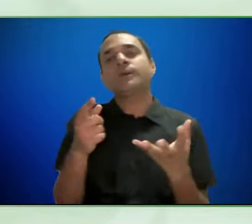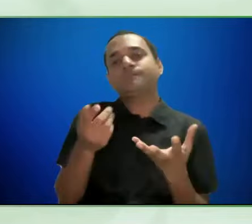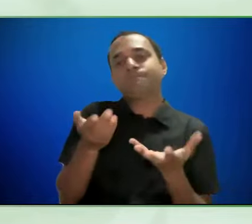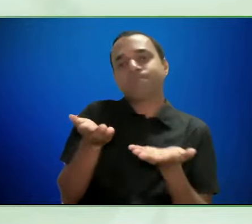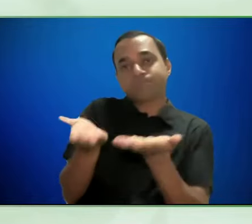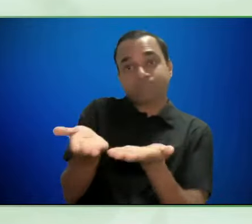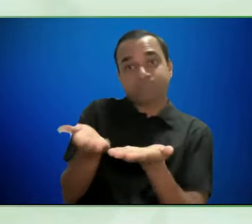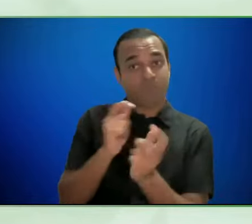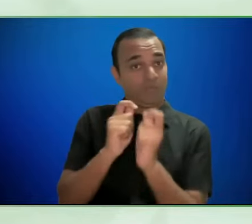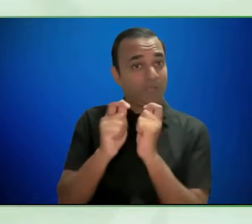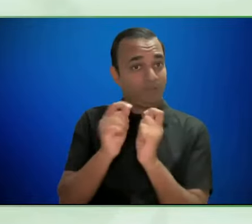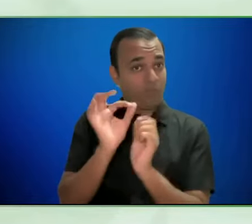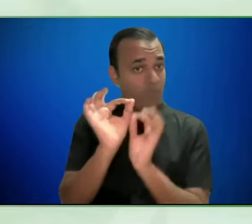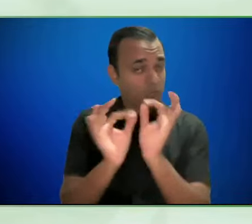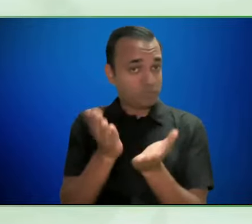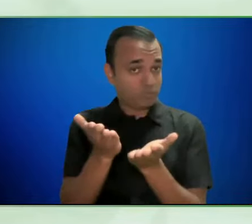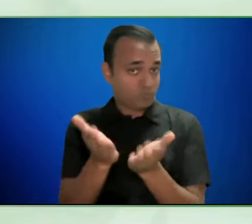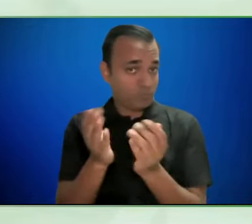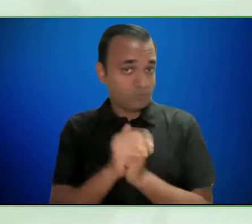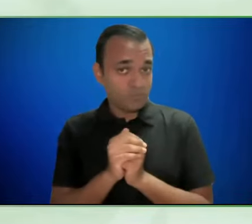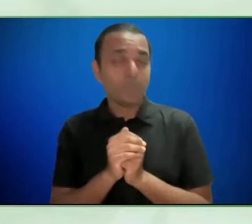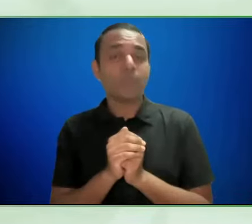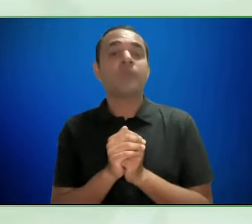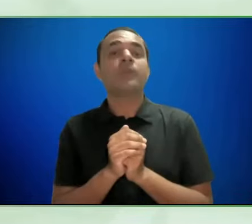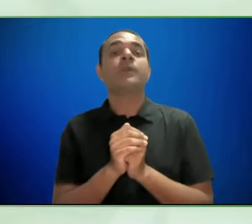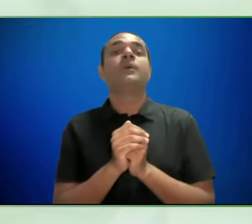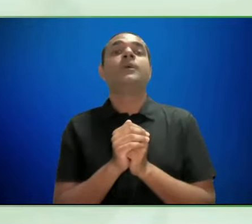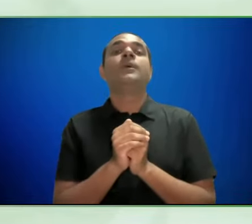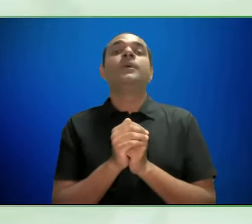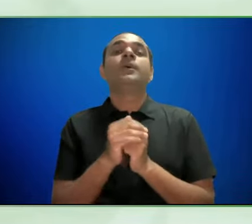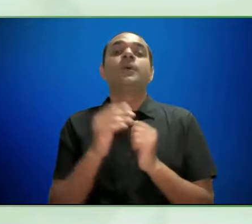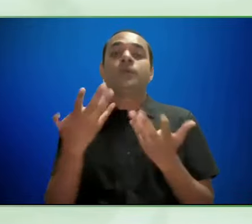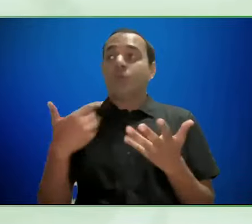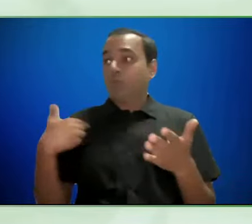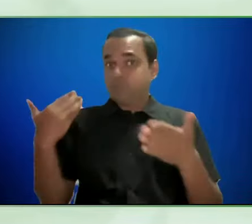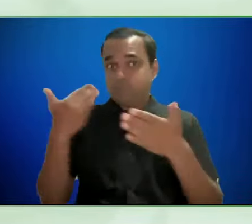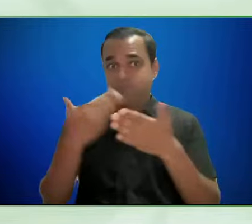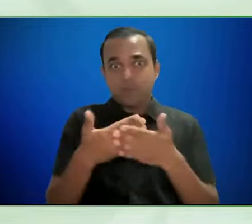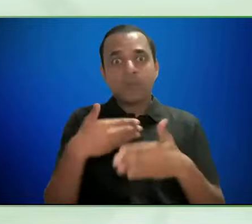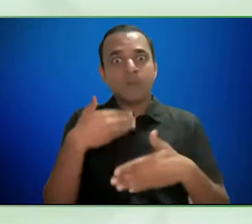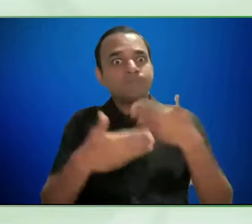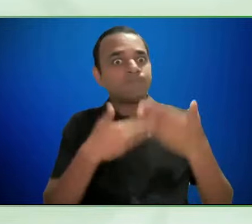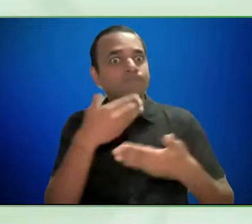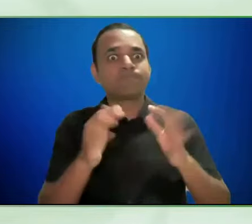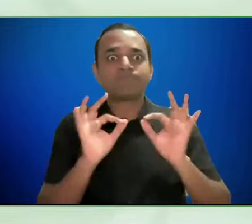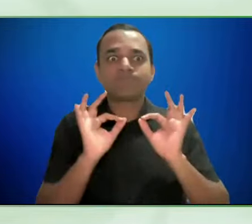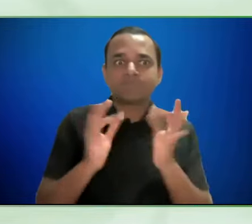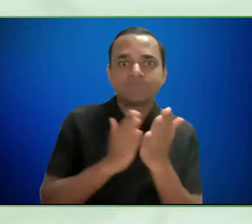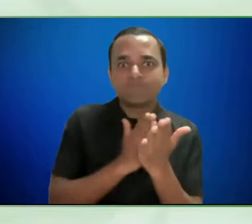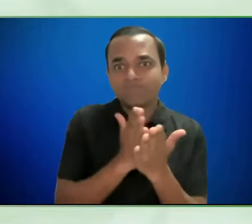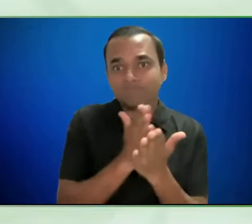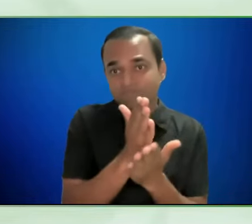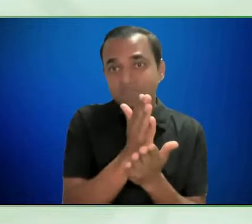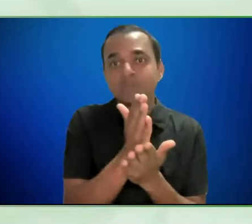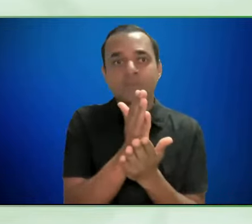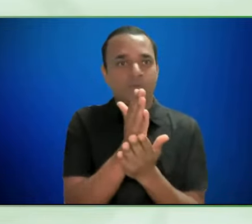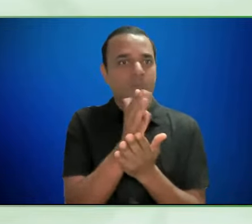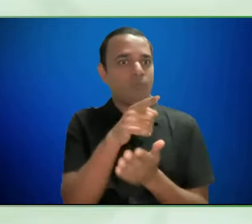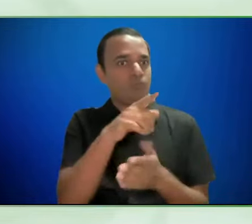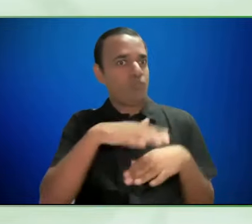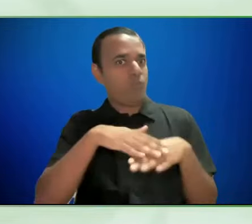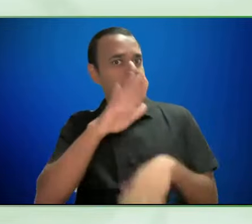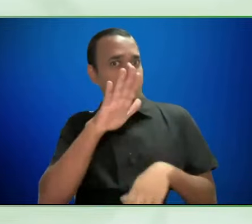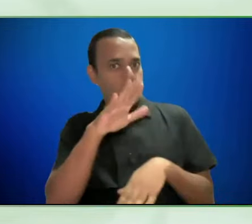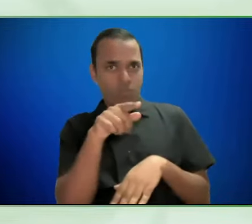To give the audience at home, but also in the room, a little bit of context, text, and history, and how your social